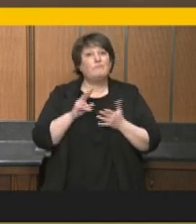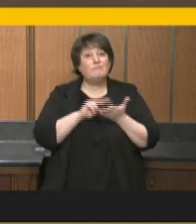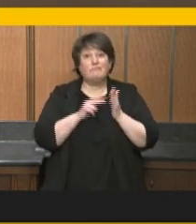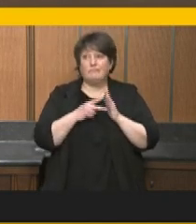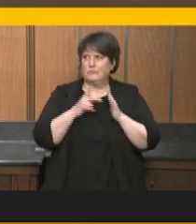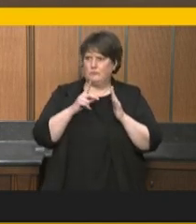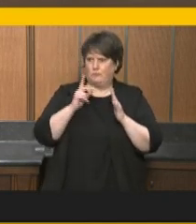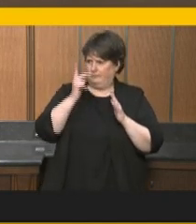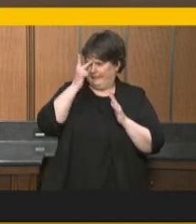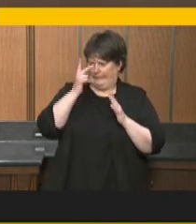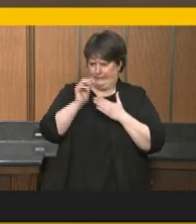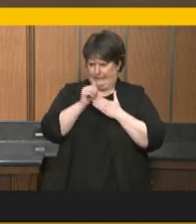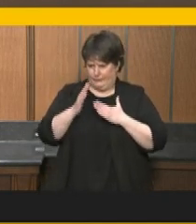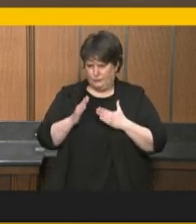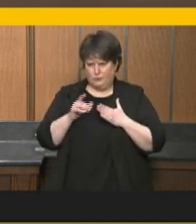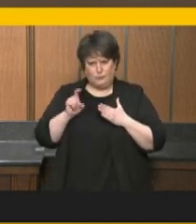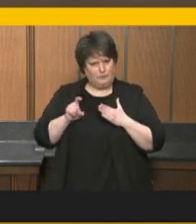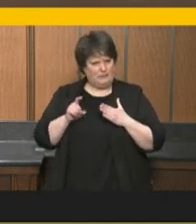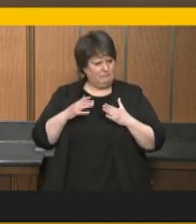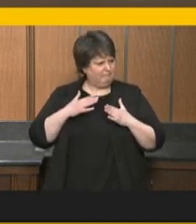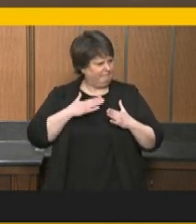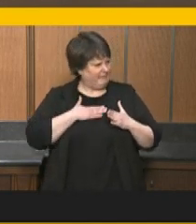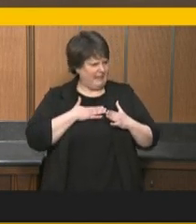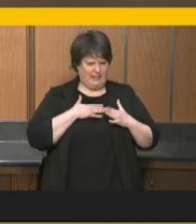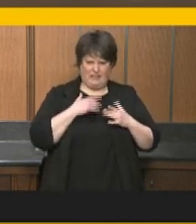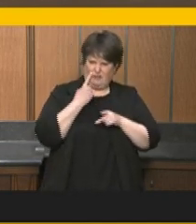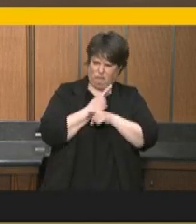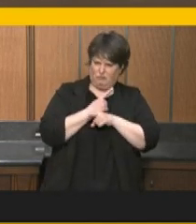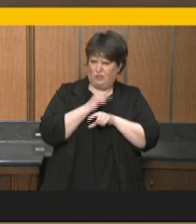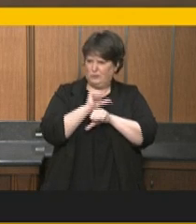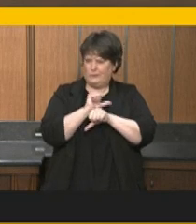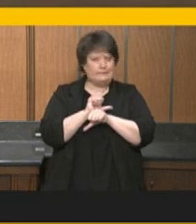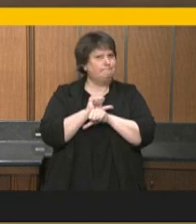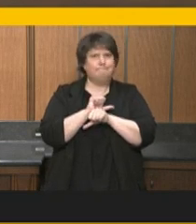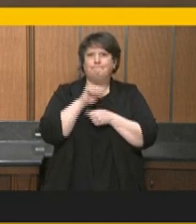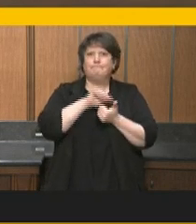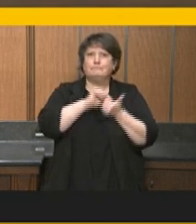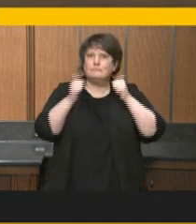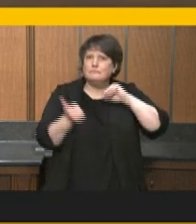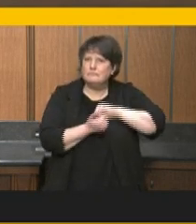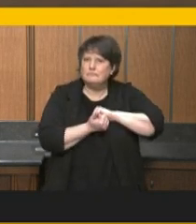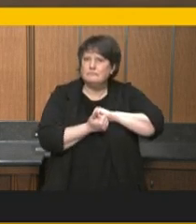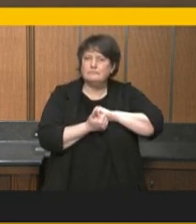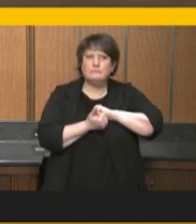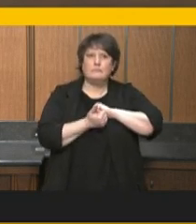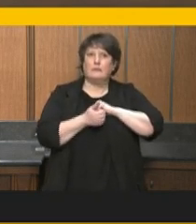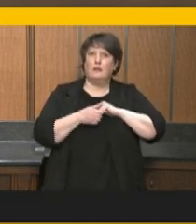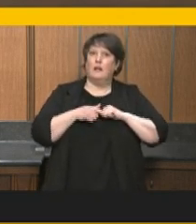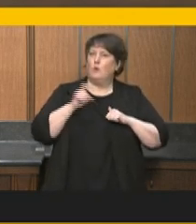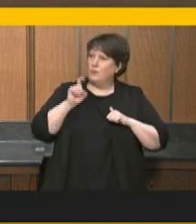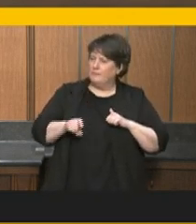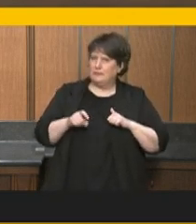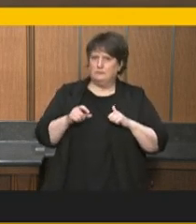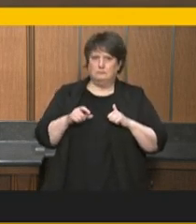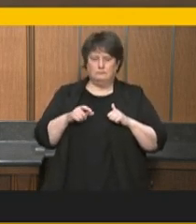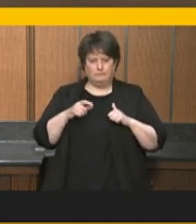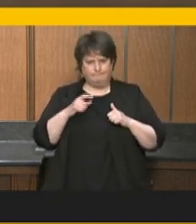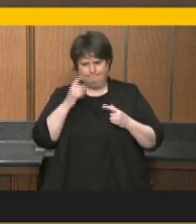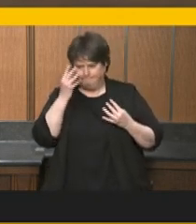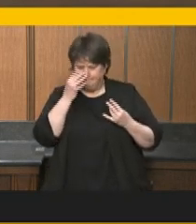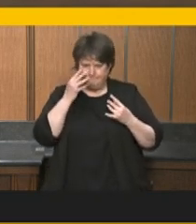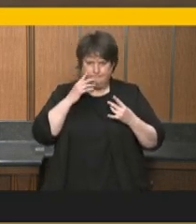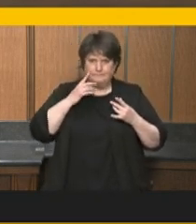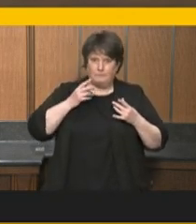we need to operate a little bit differently. We need to be in a position to take decisions very quickly, and we need